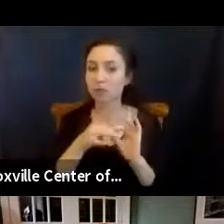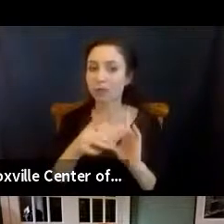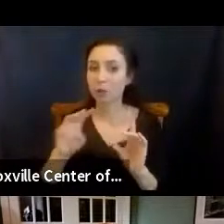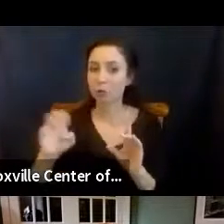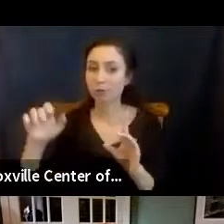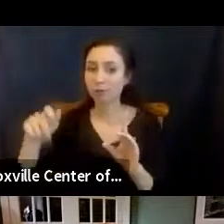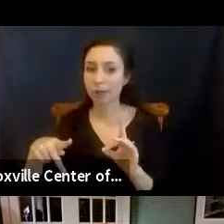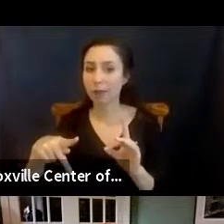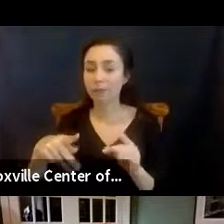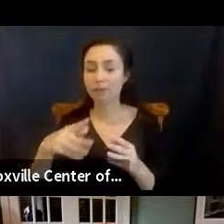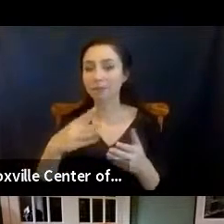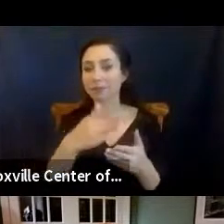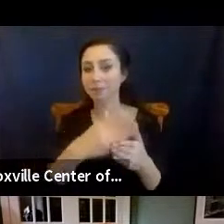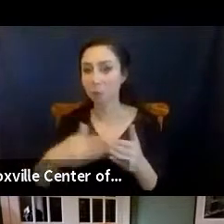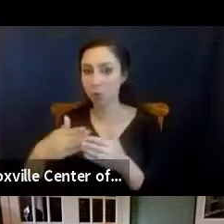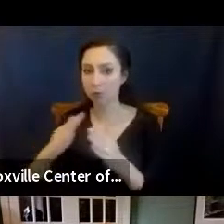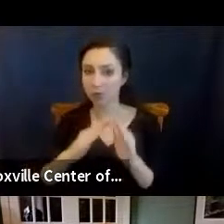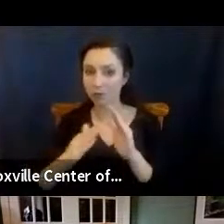talking about.